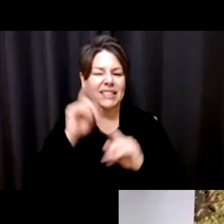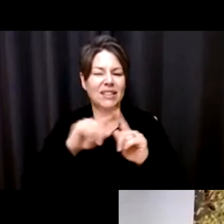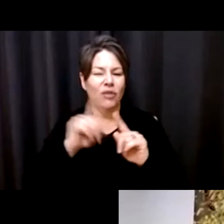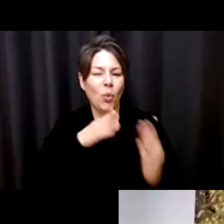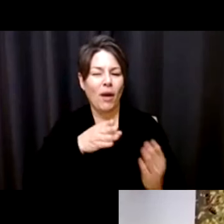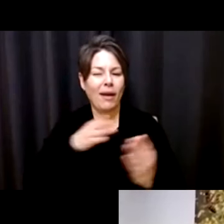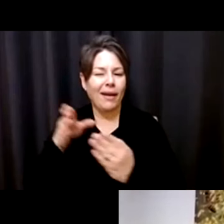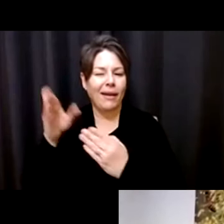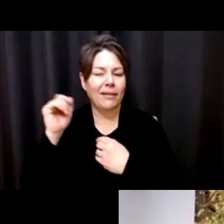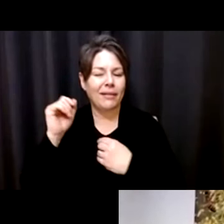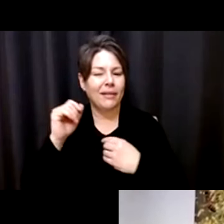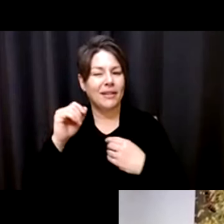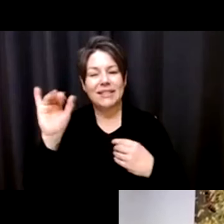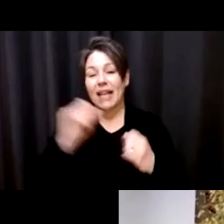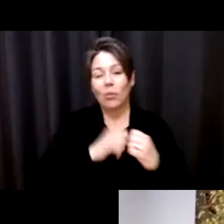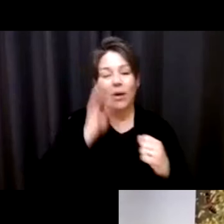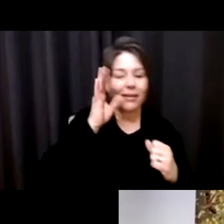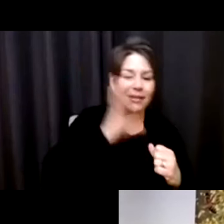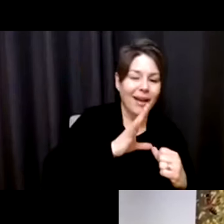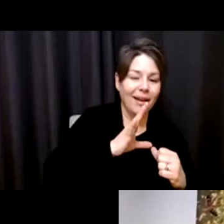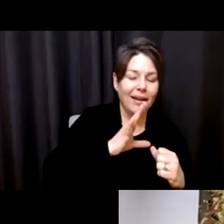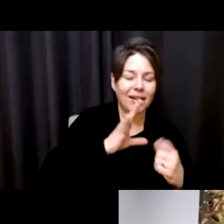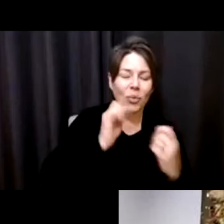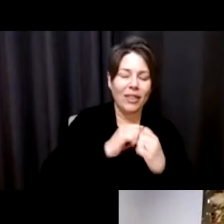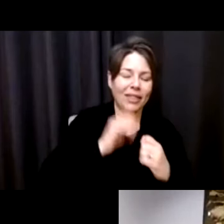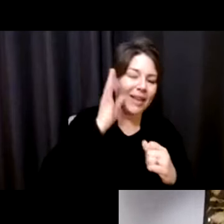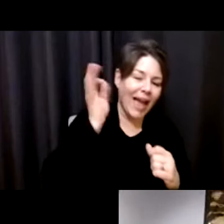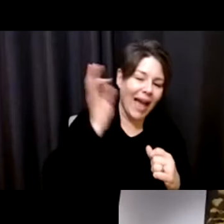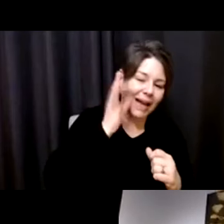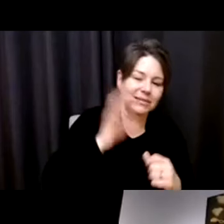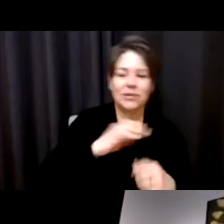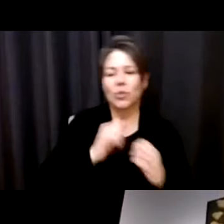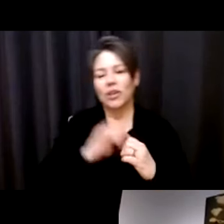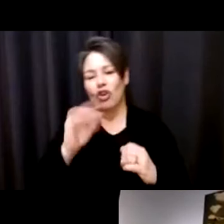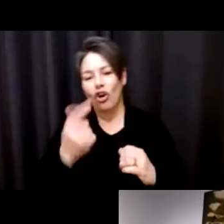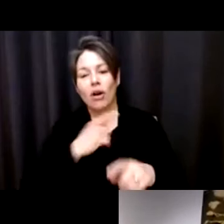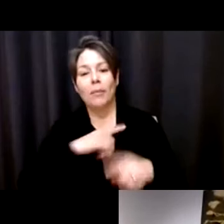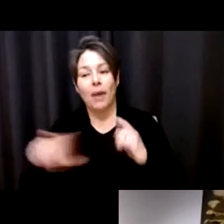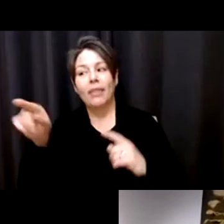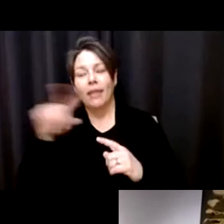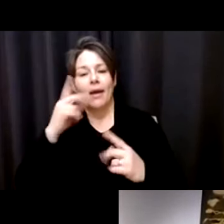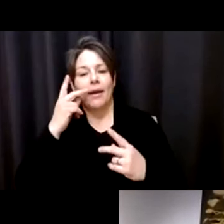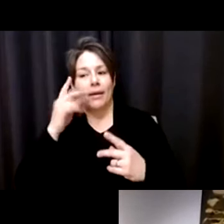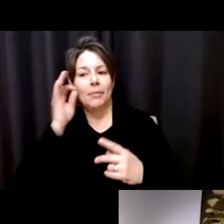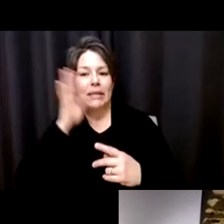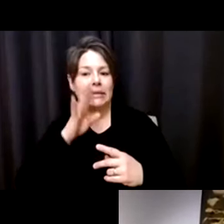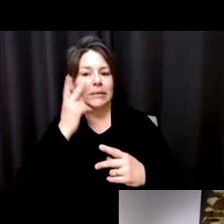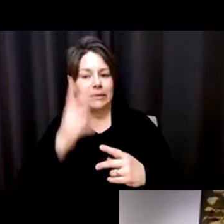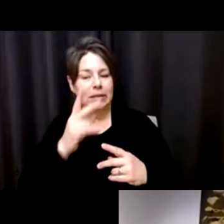most many other like cats and dogs as well. But they have a way of reading based on color and I think temperature.